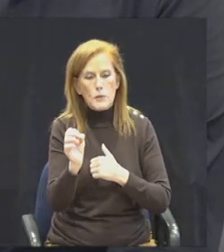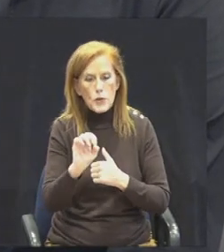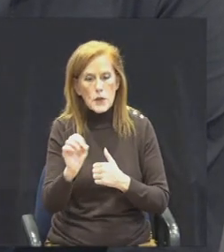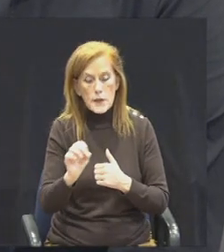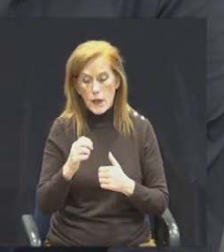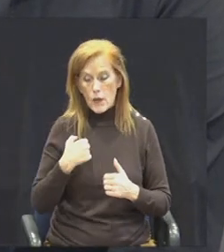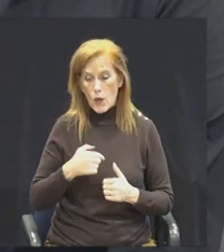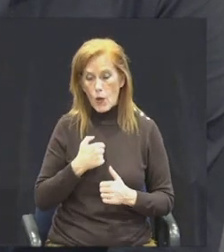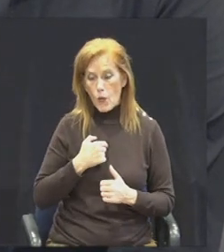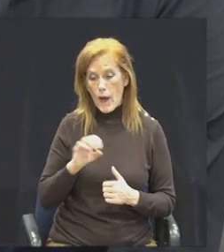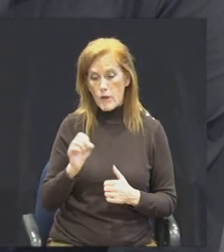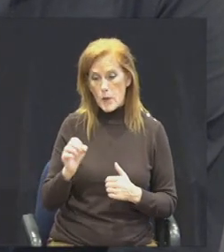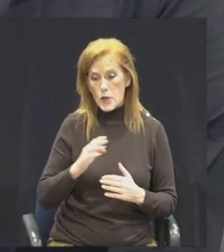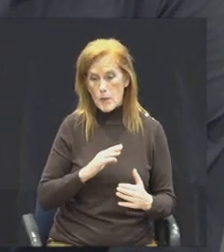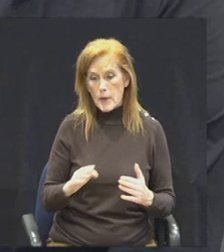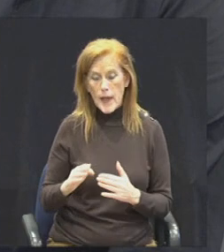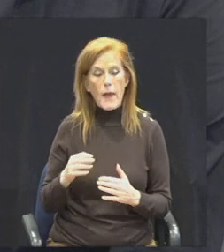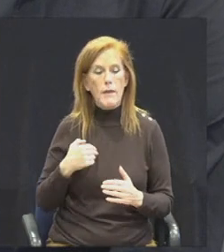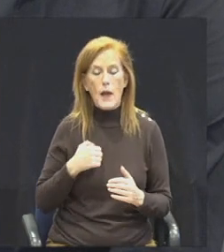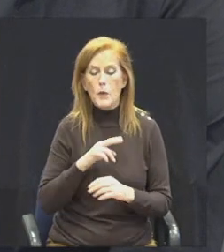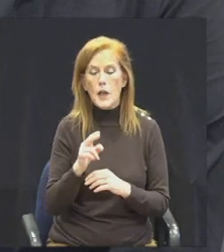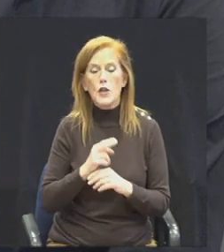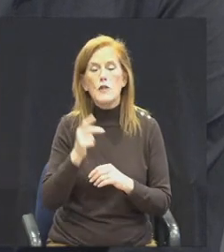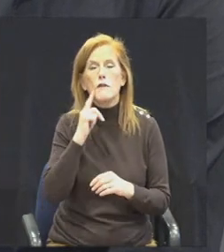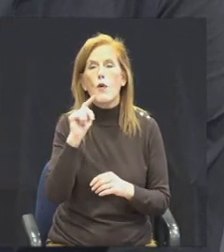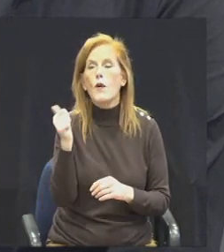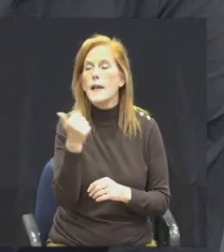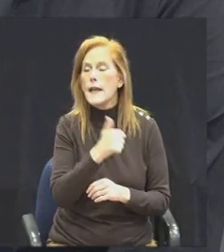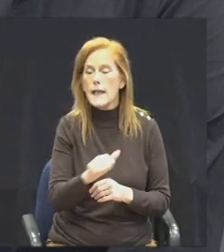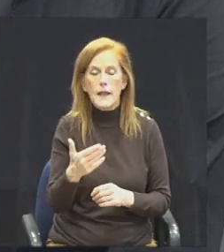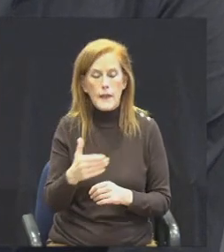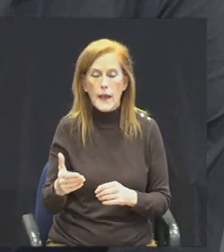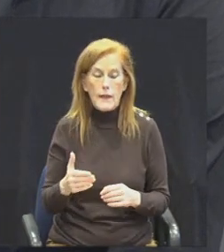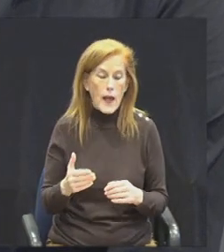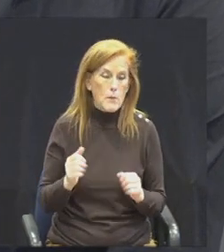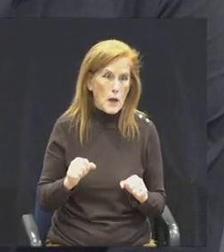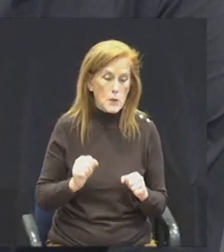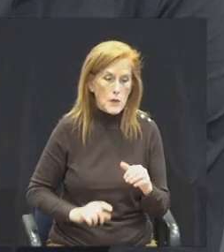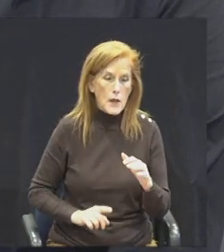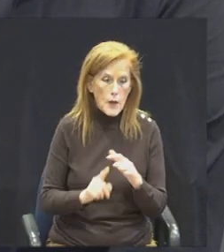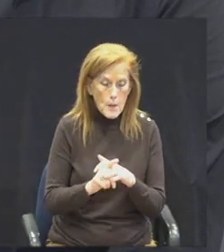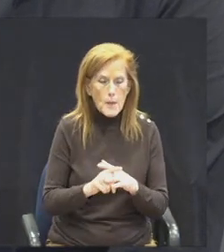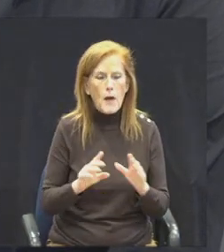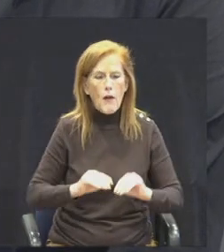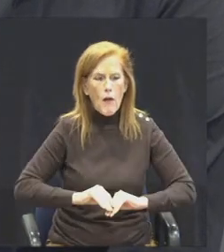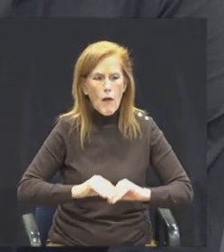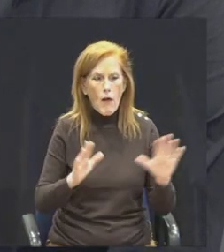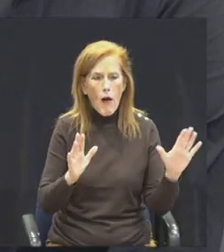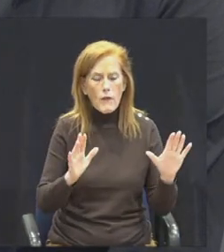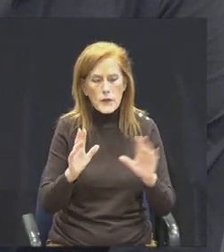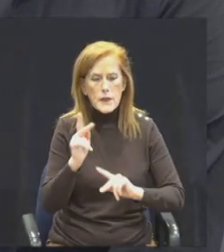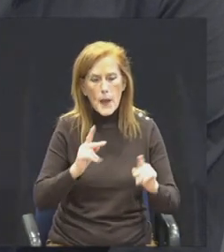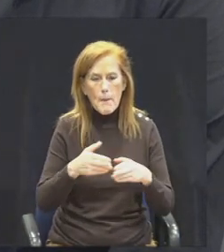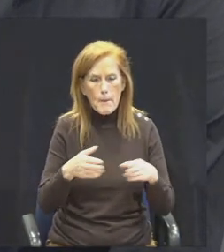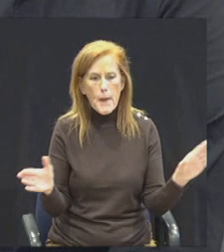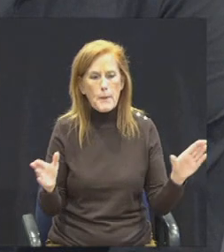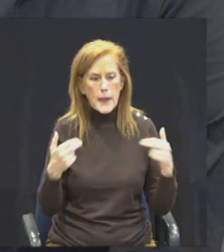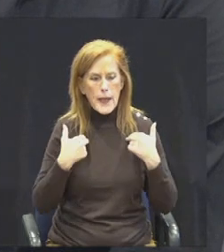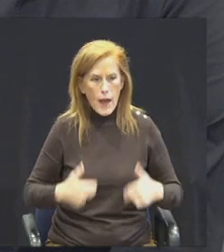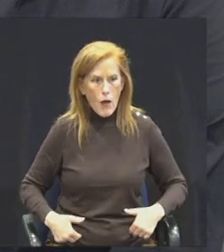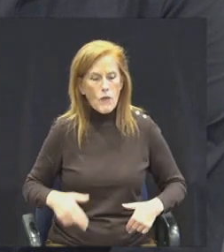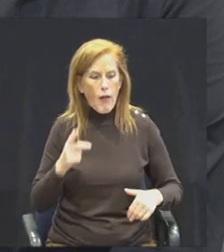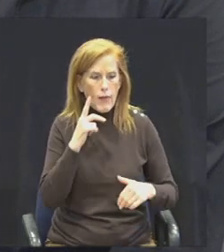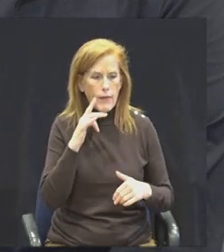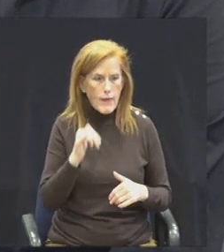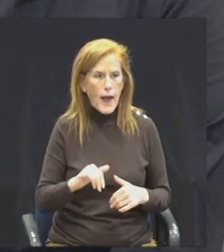is applicable to anything that would possibly come up. Obviously, in a public health type emergency like a pandemic,